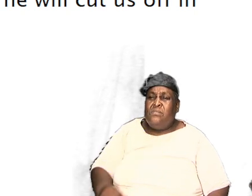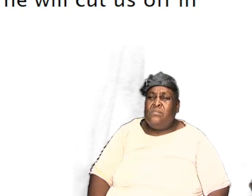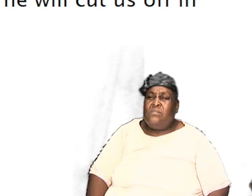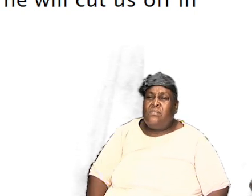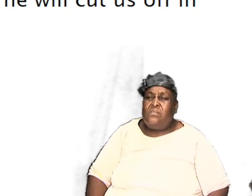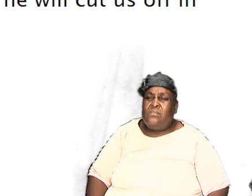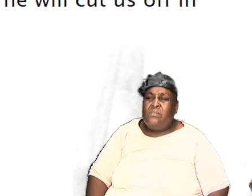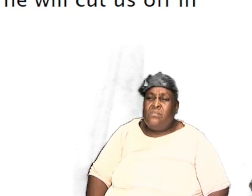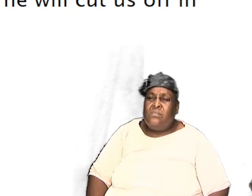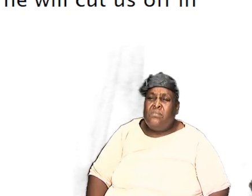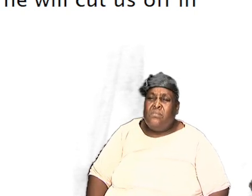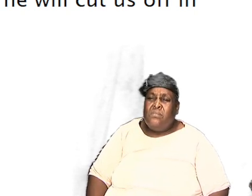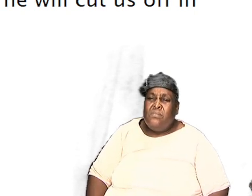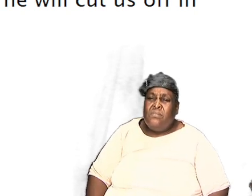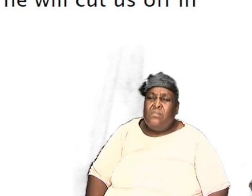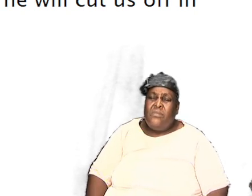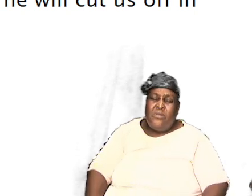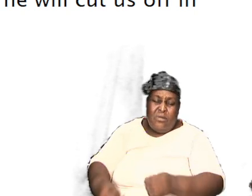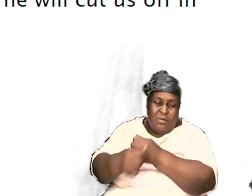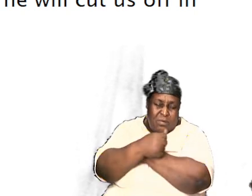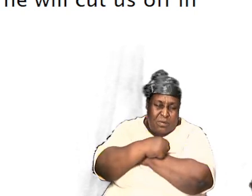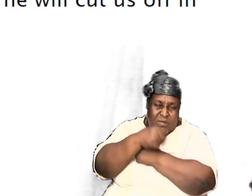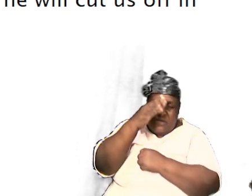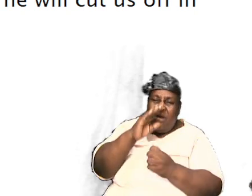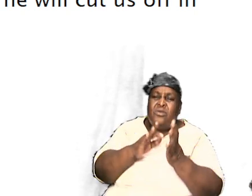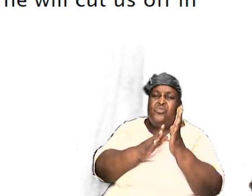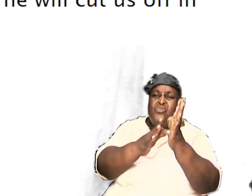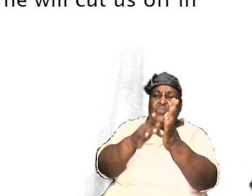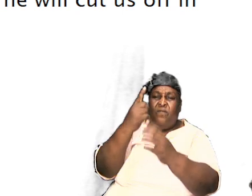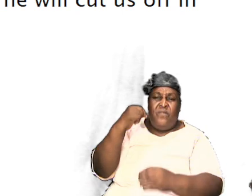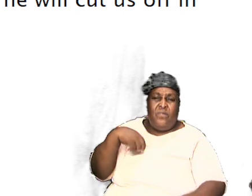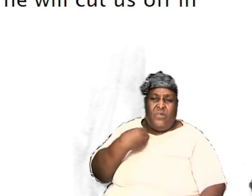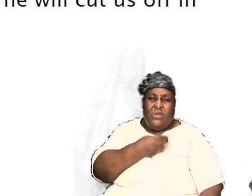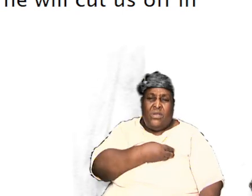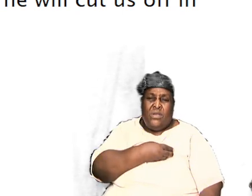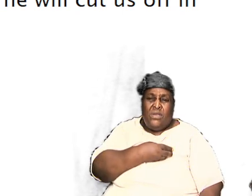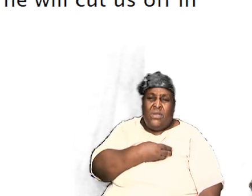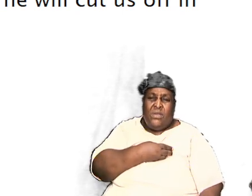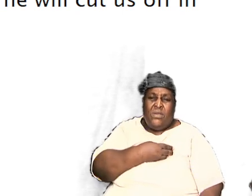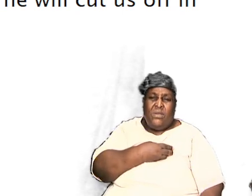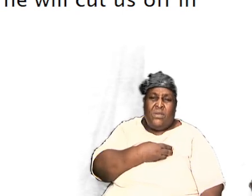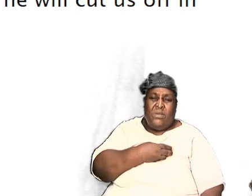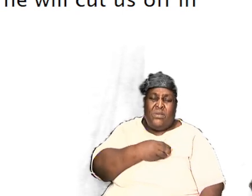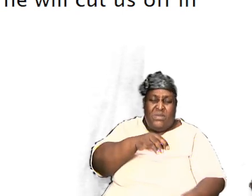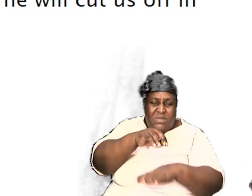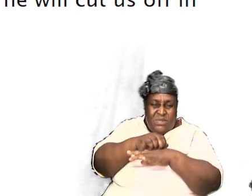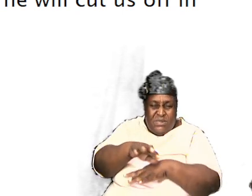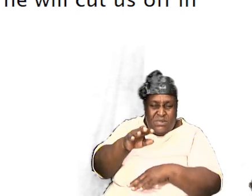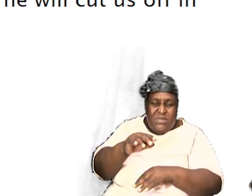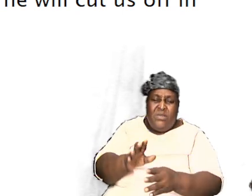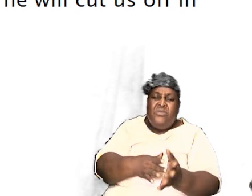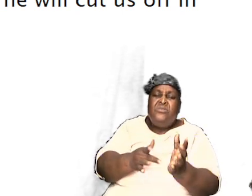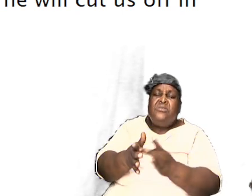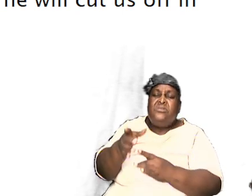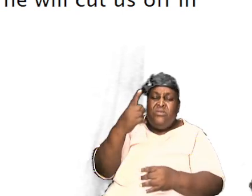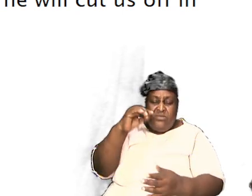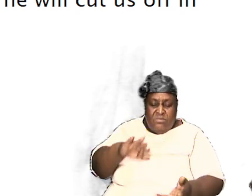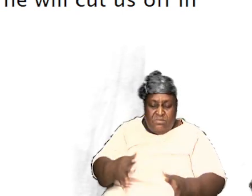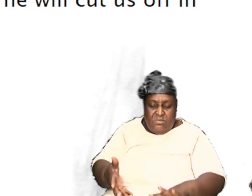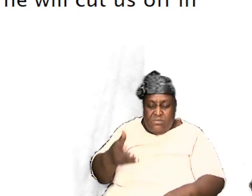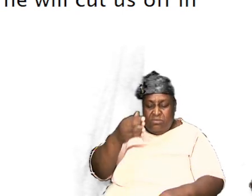as the love that is poured for us in that he has sent his son to die on the cross for us.